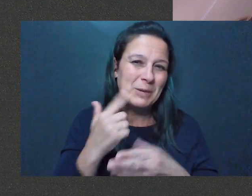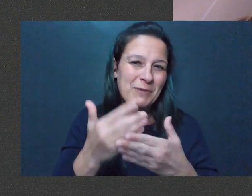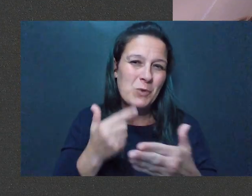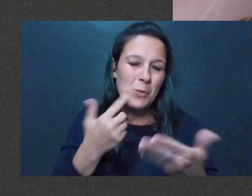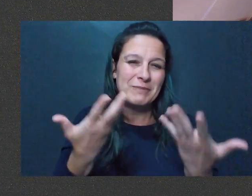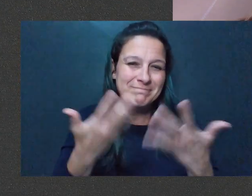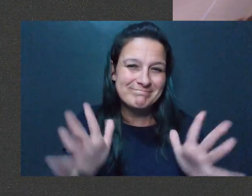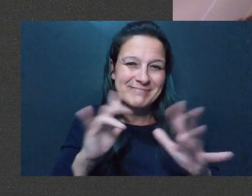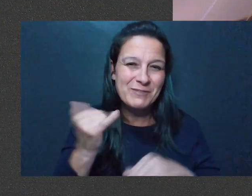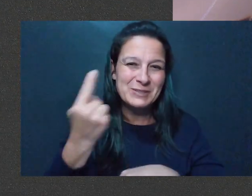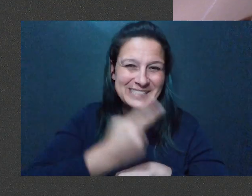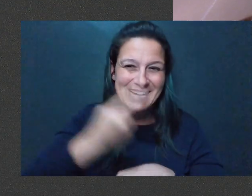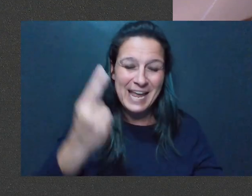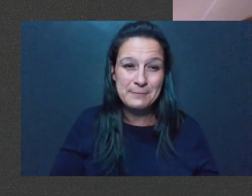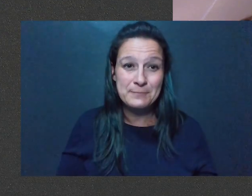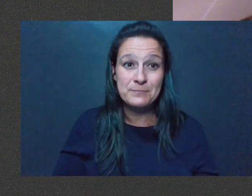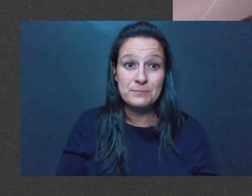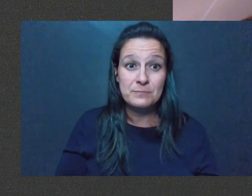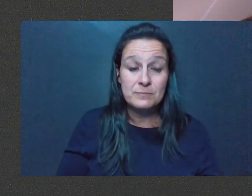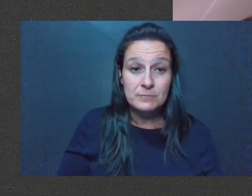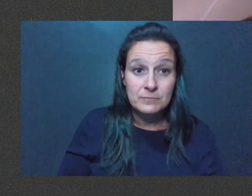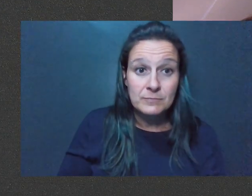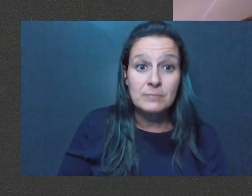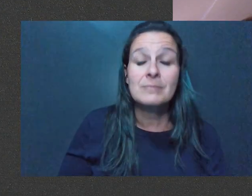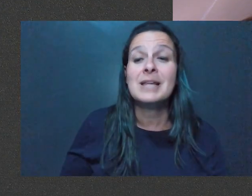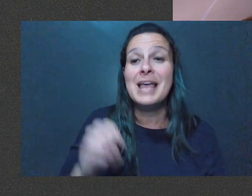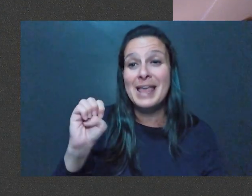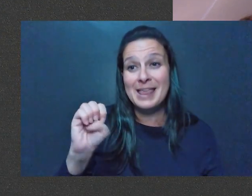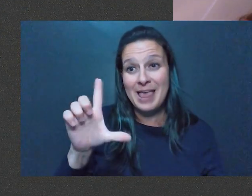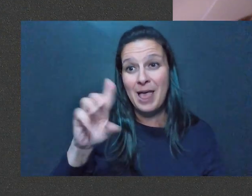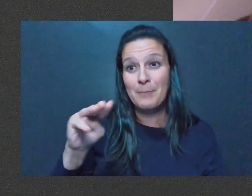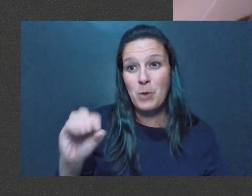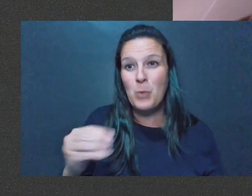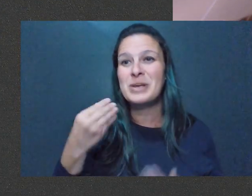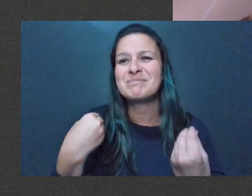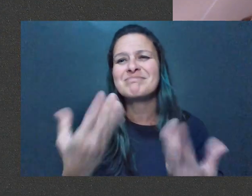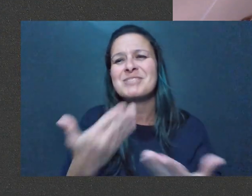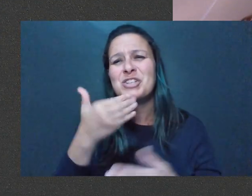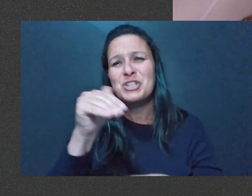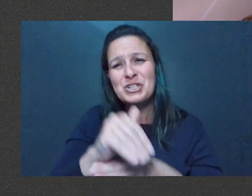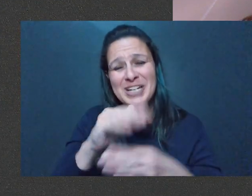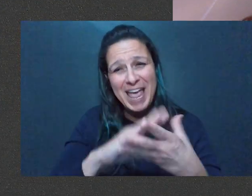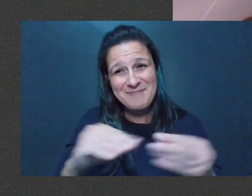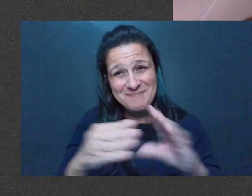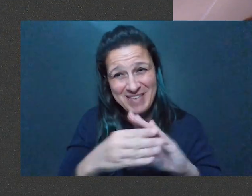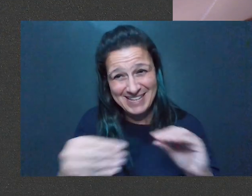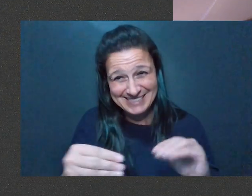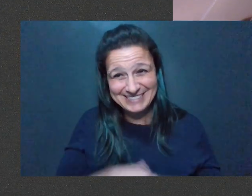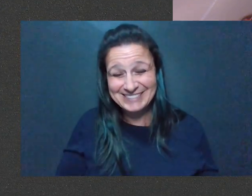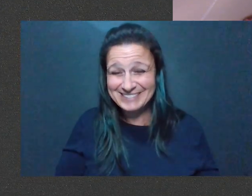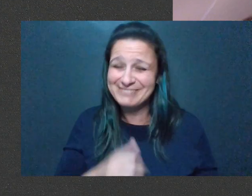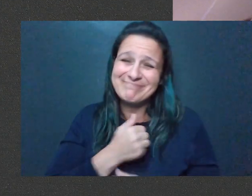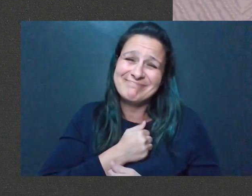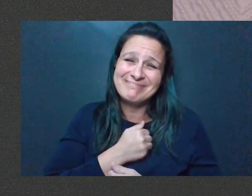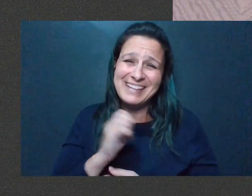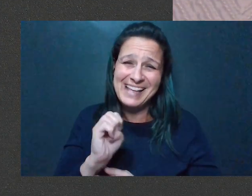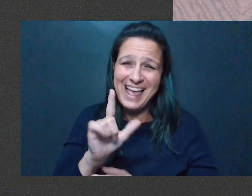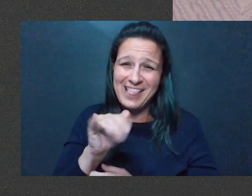goodbye today. It's from Elmo giving us a good night message. Who doesn't like Elmo, right, George?